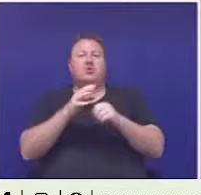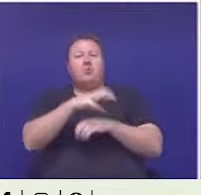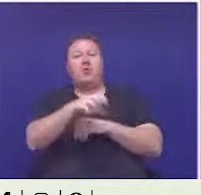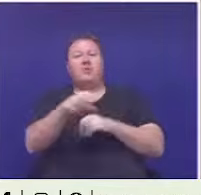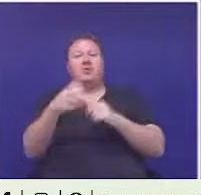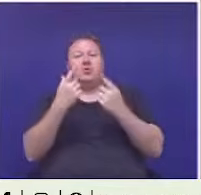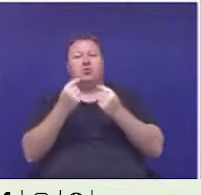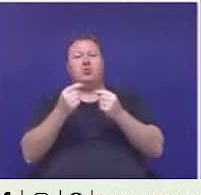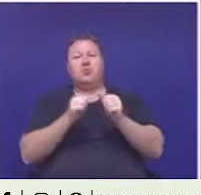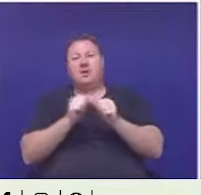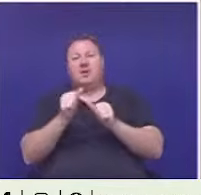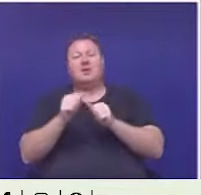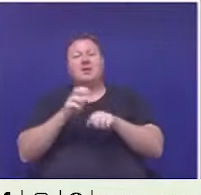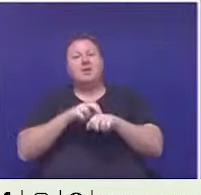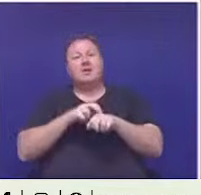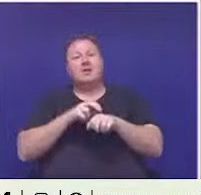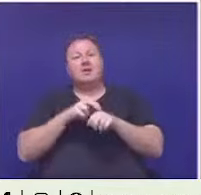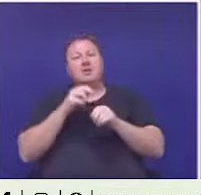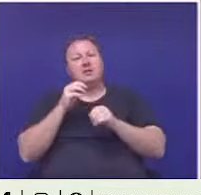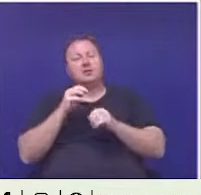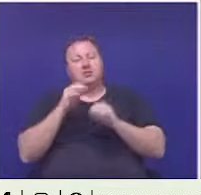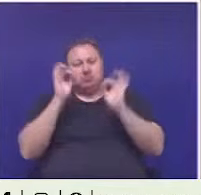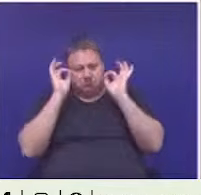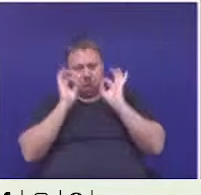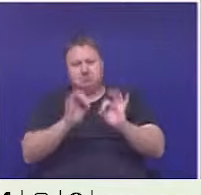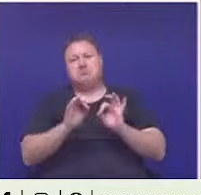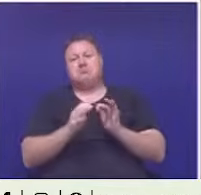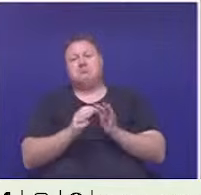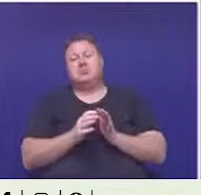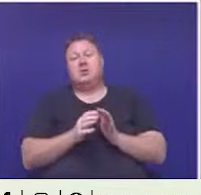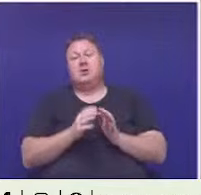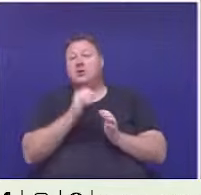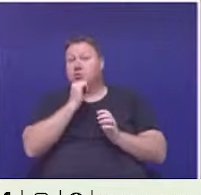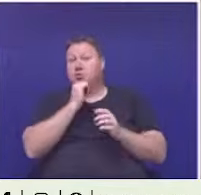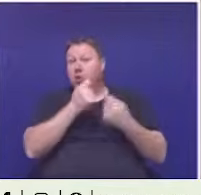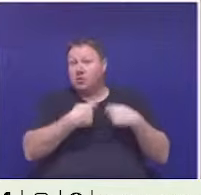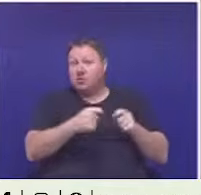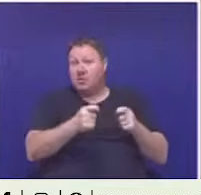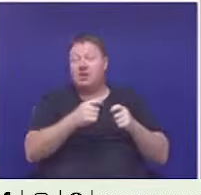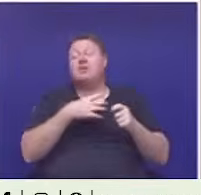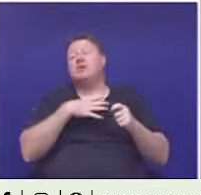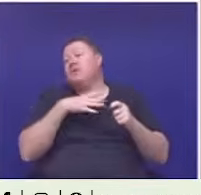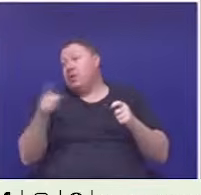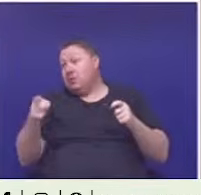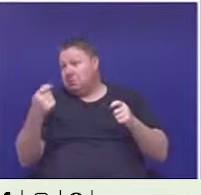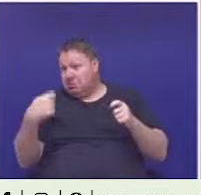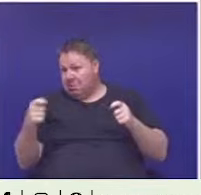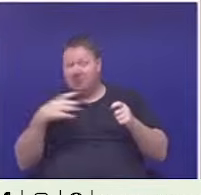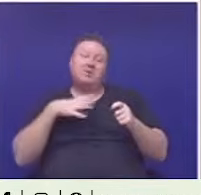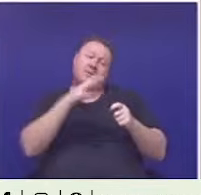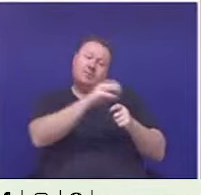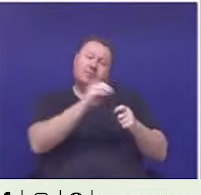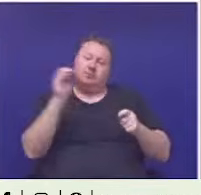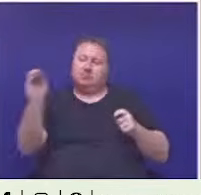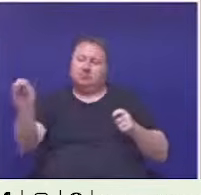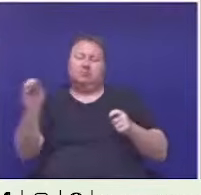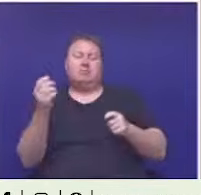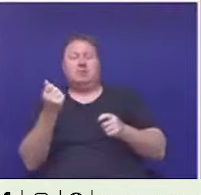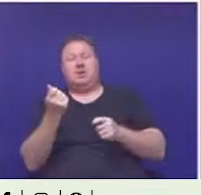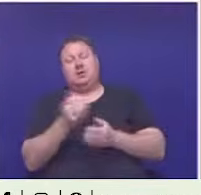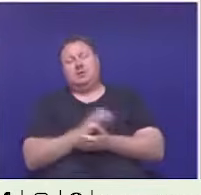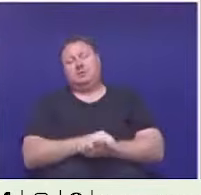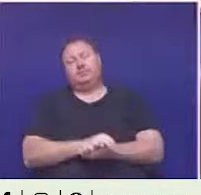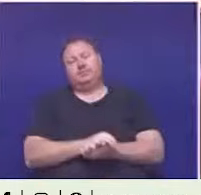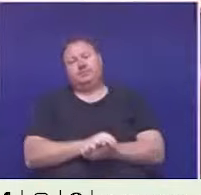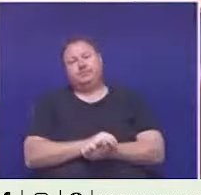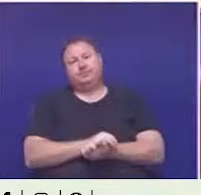have to be harsher on ourselves and say, you don't spend, so different provinces will spend, but we're not losing this money to the sector. Thank